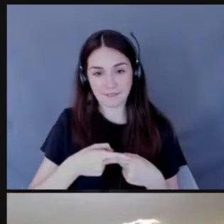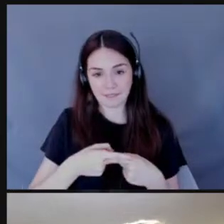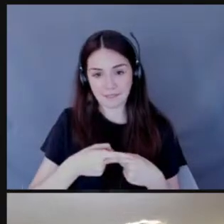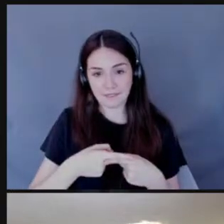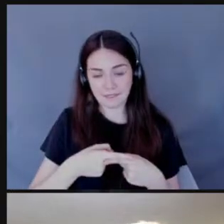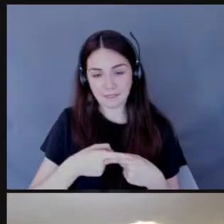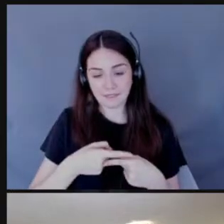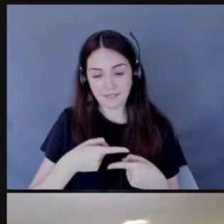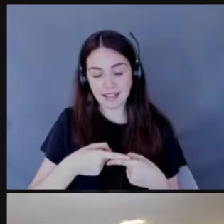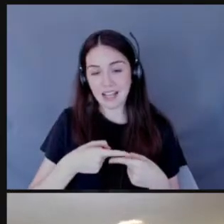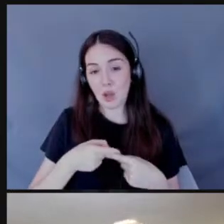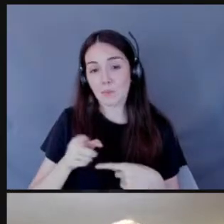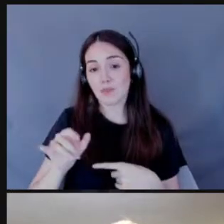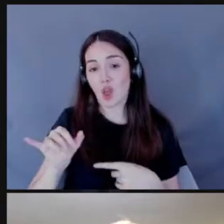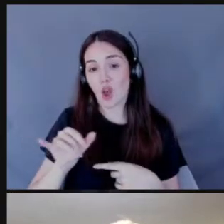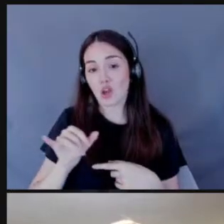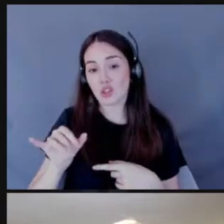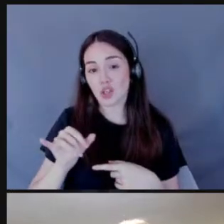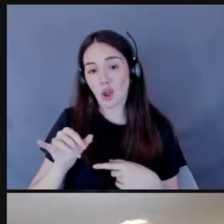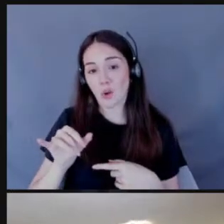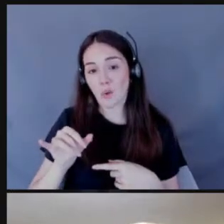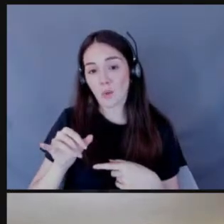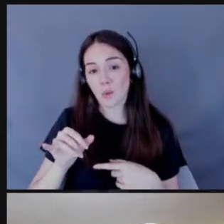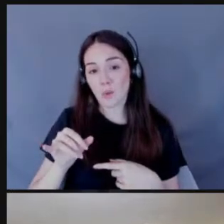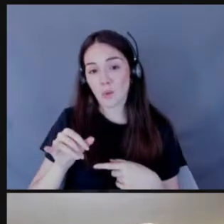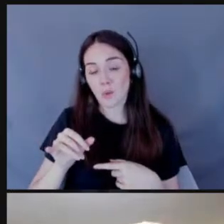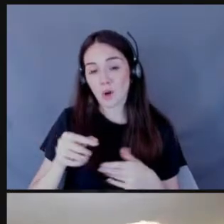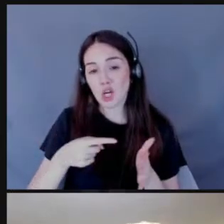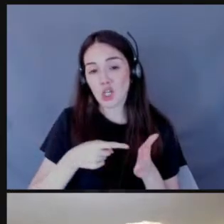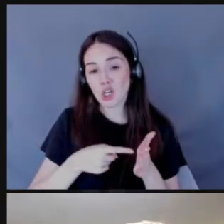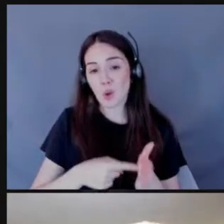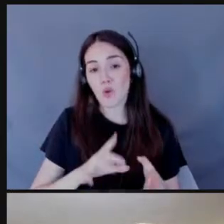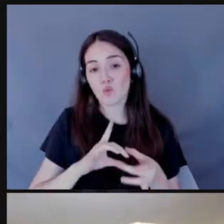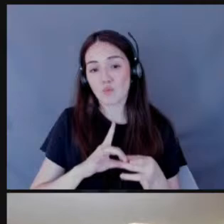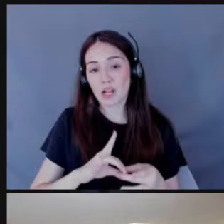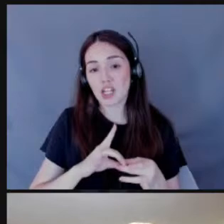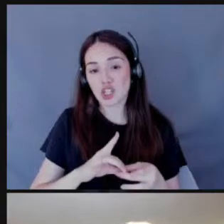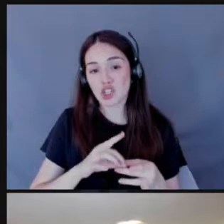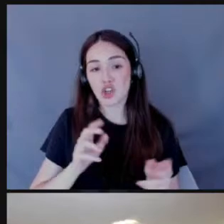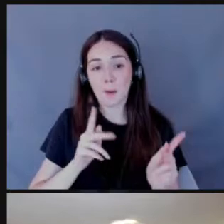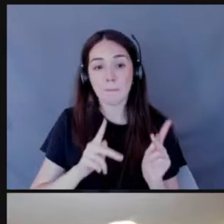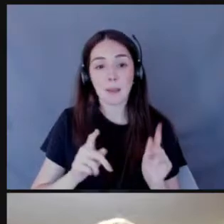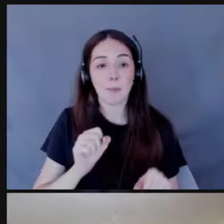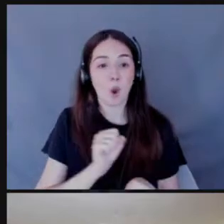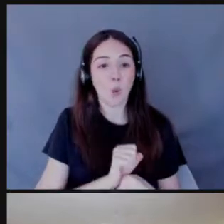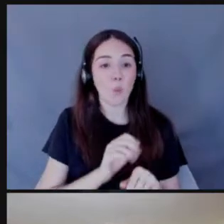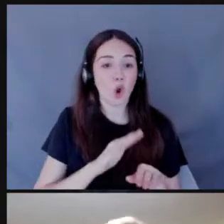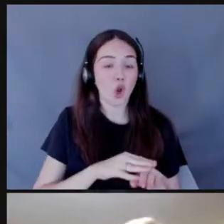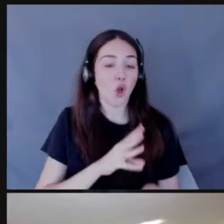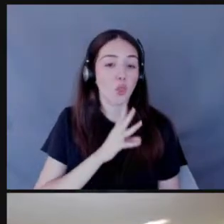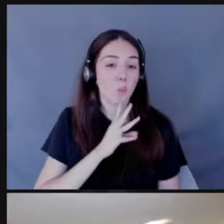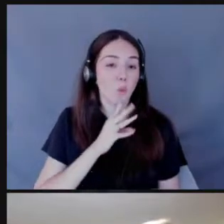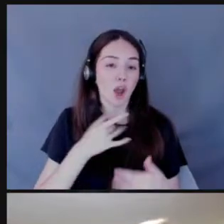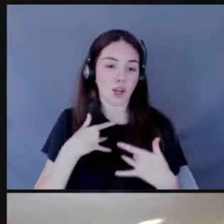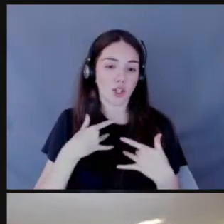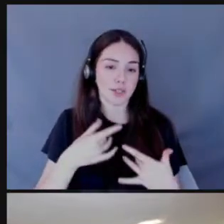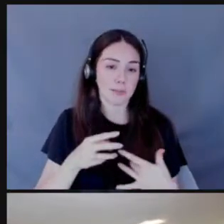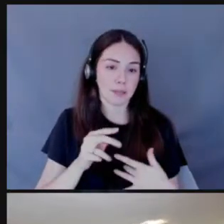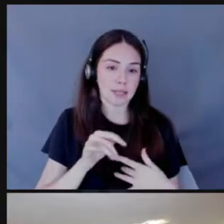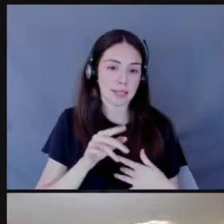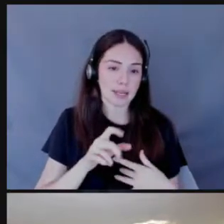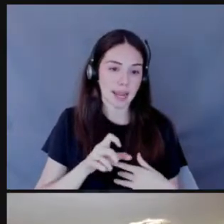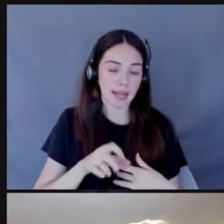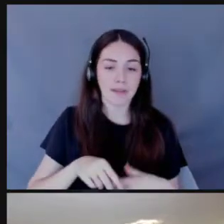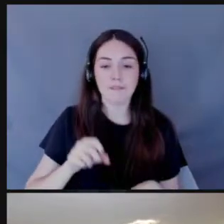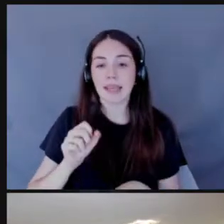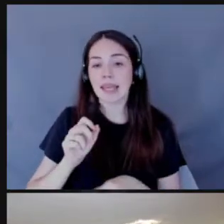conflict is also played out in the relationship between the people who work on the water, who tend to be natives, and the people who